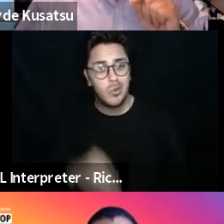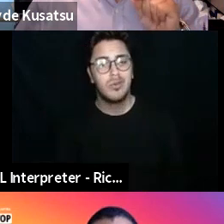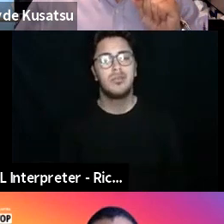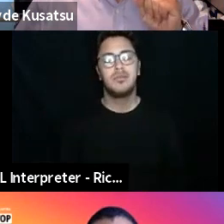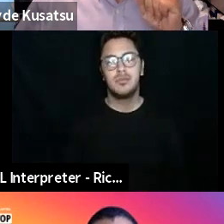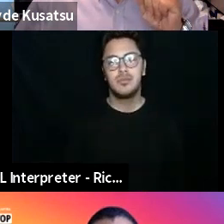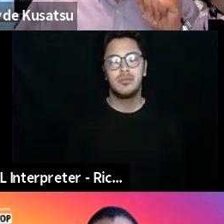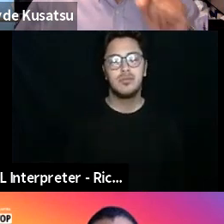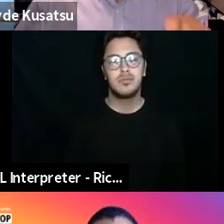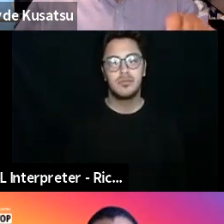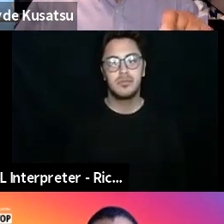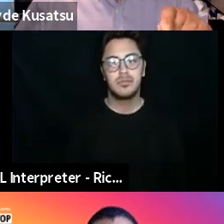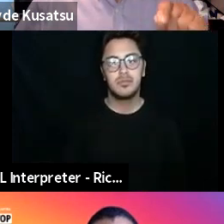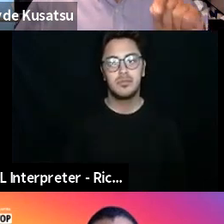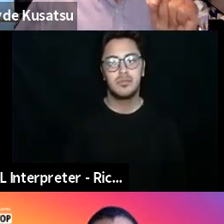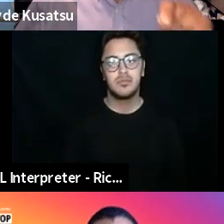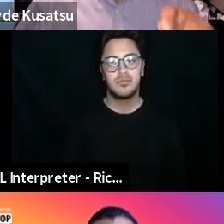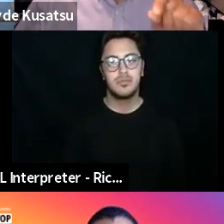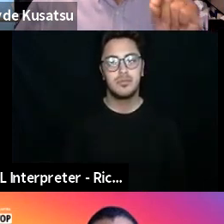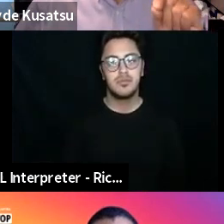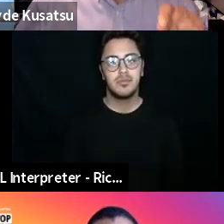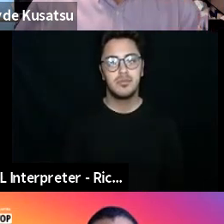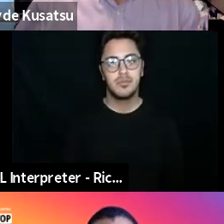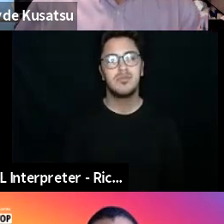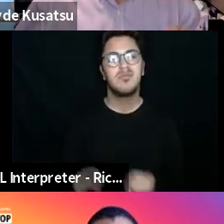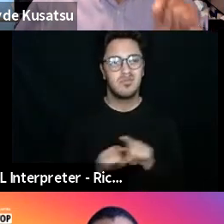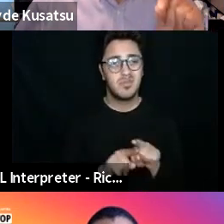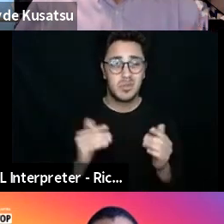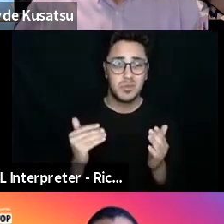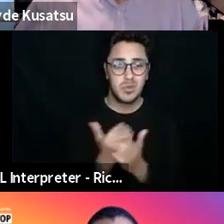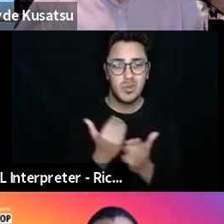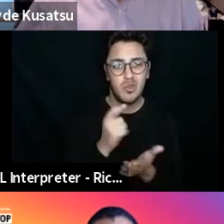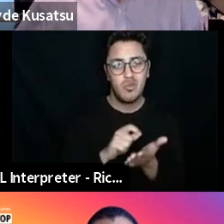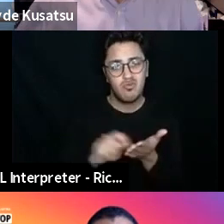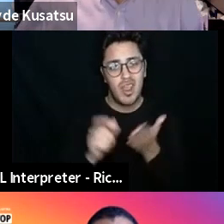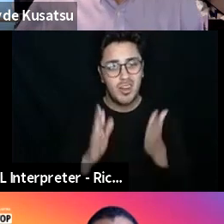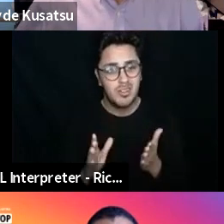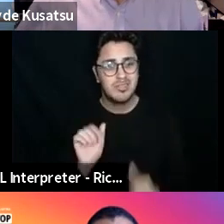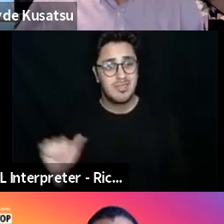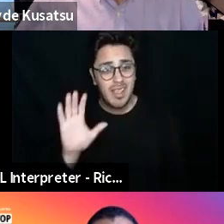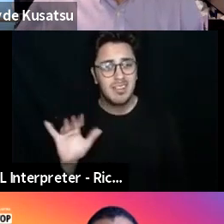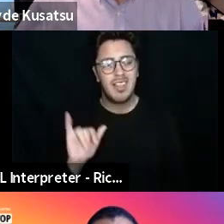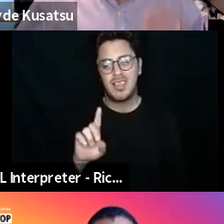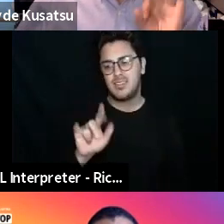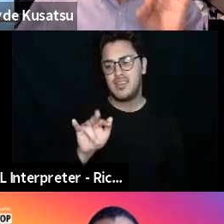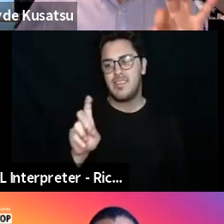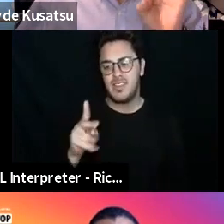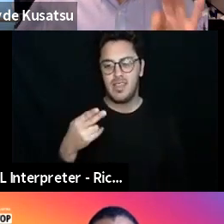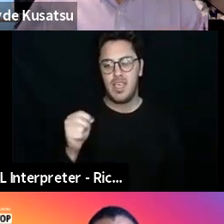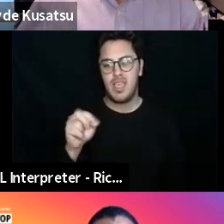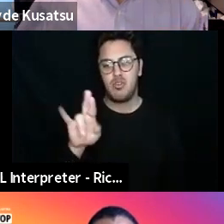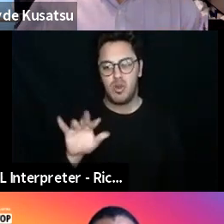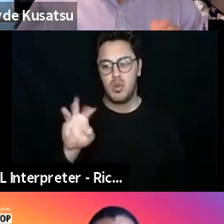to give a ground for fledgling Asian American writers like David Henry Hwang. But I want to